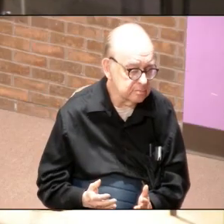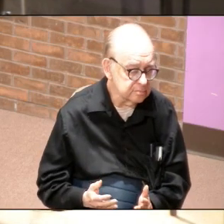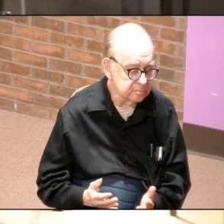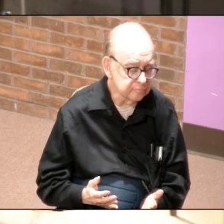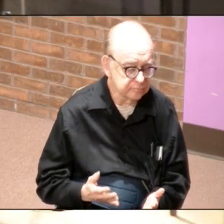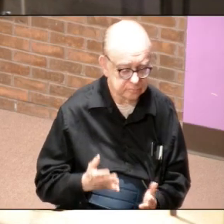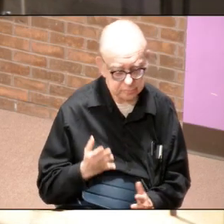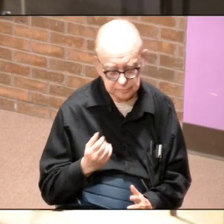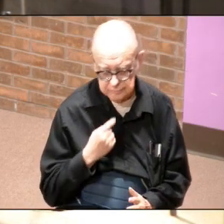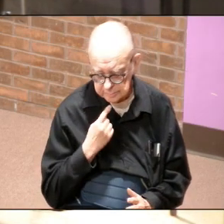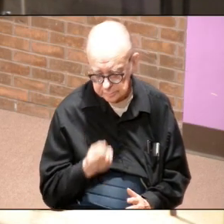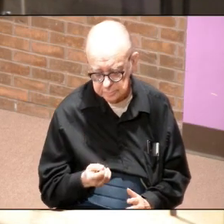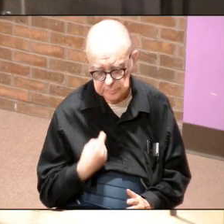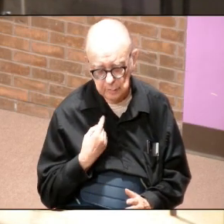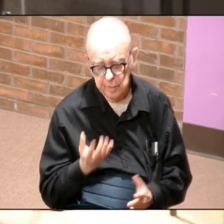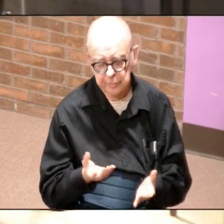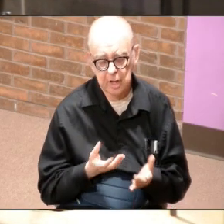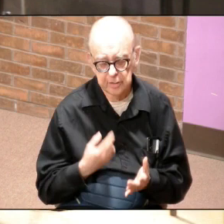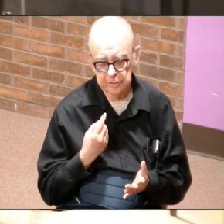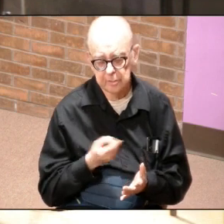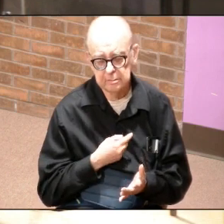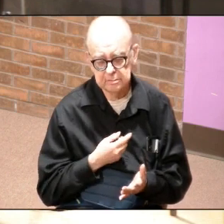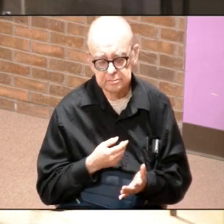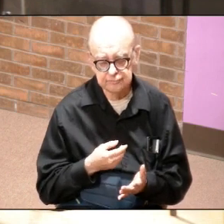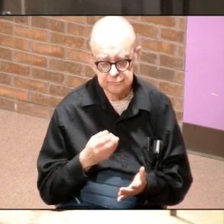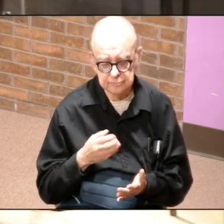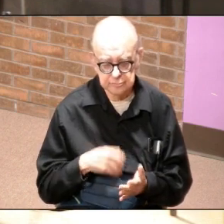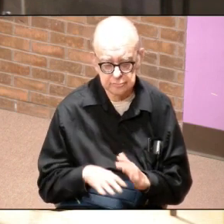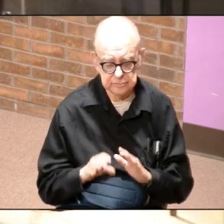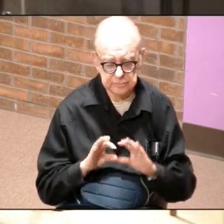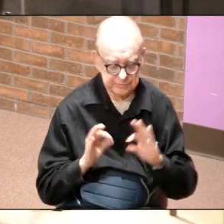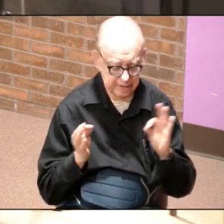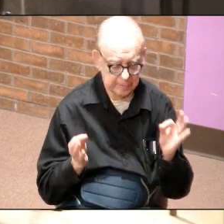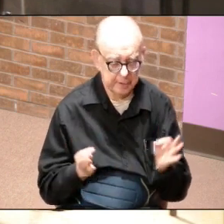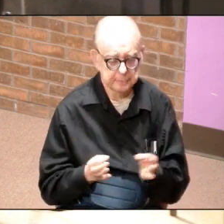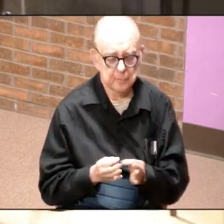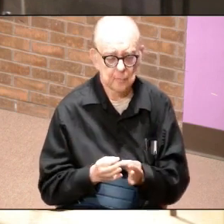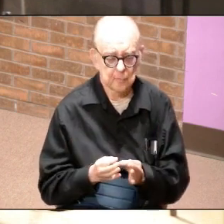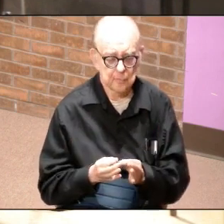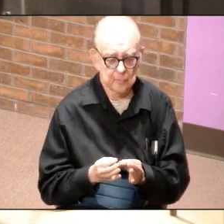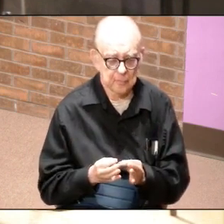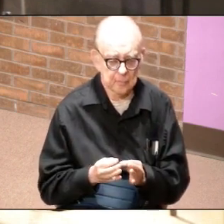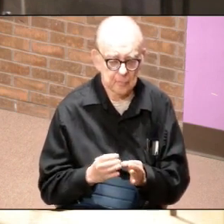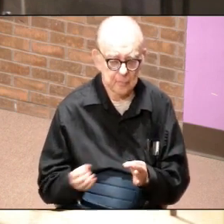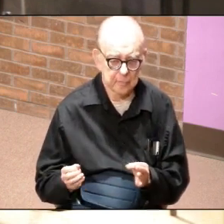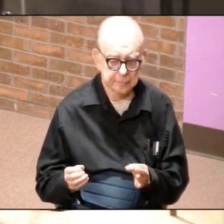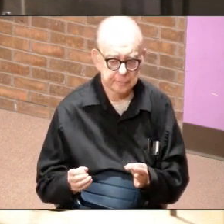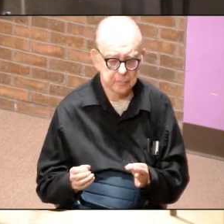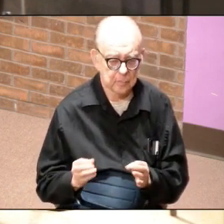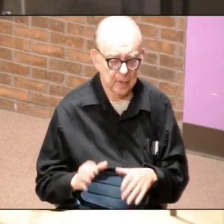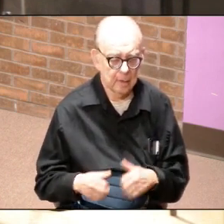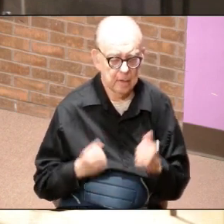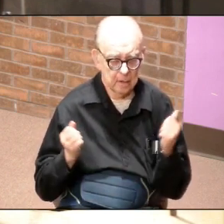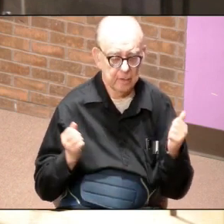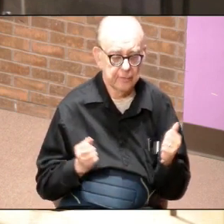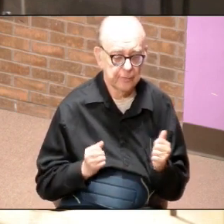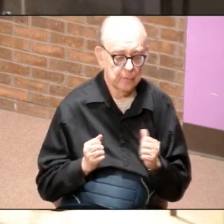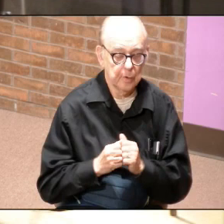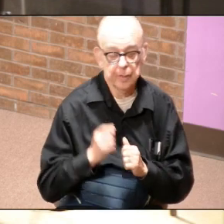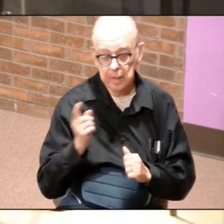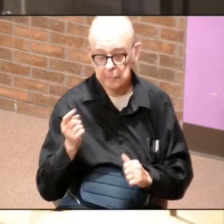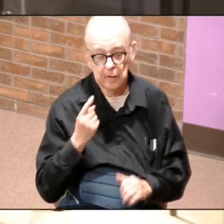he saying that he wants us in this family and we're going to live with him forever?